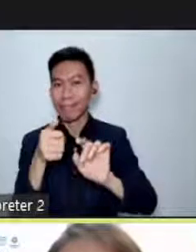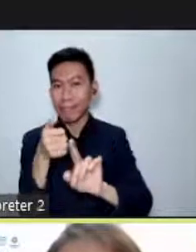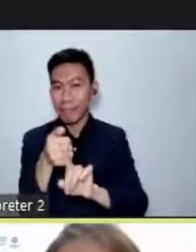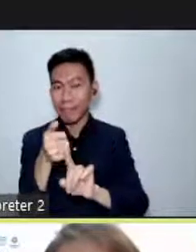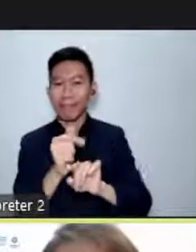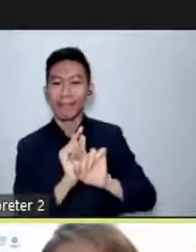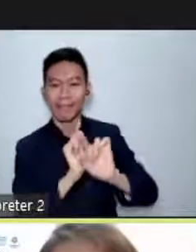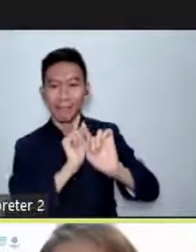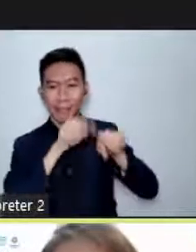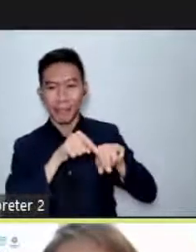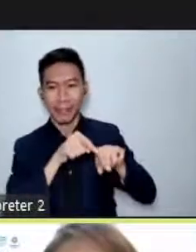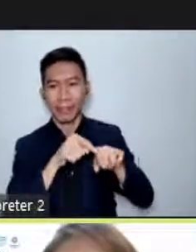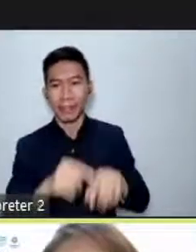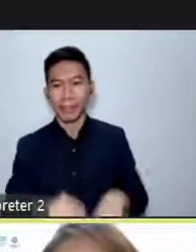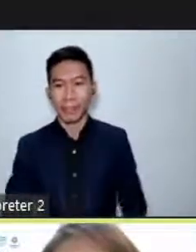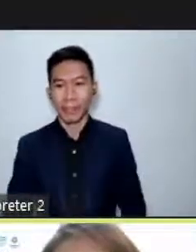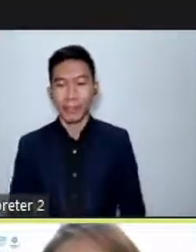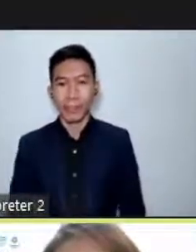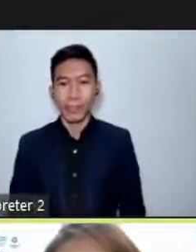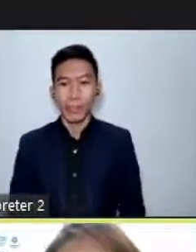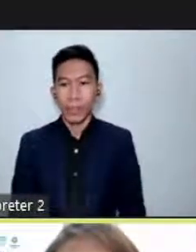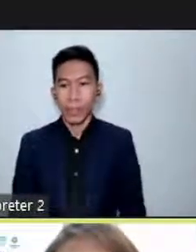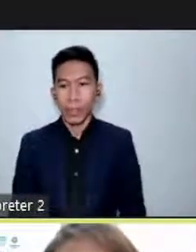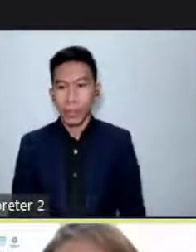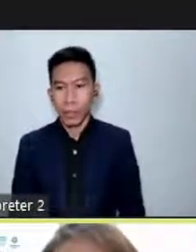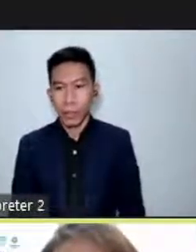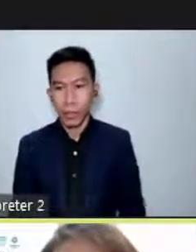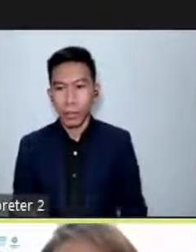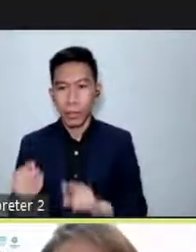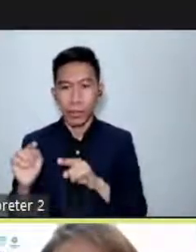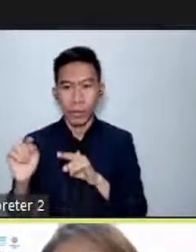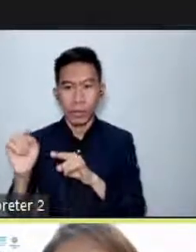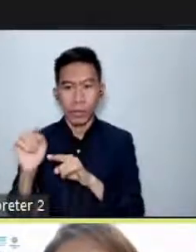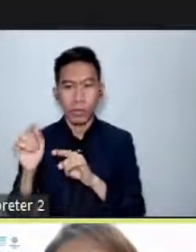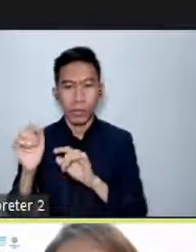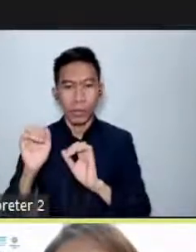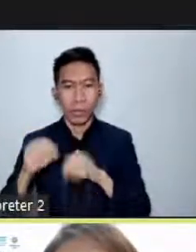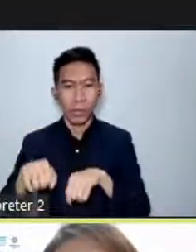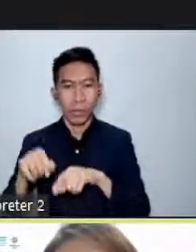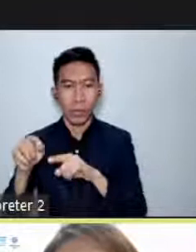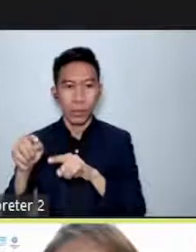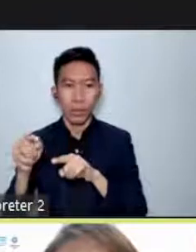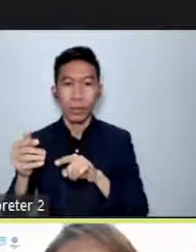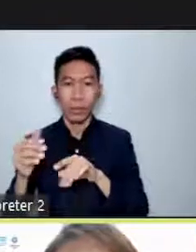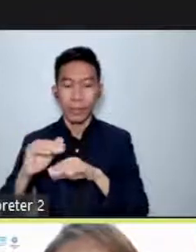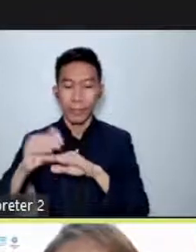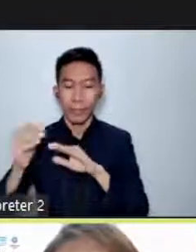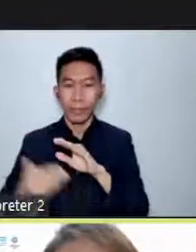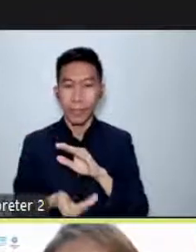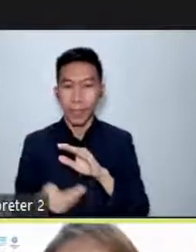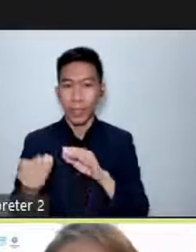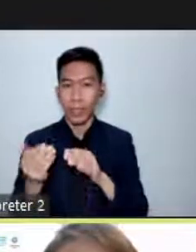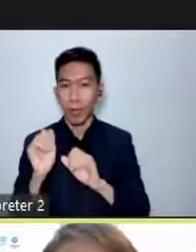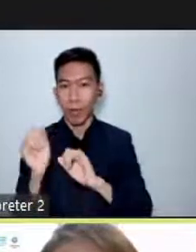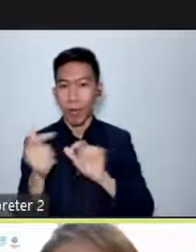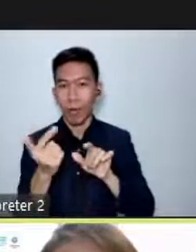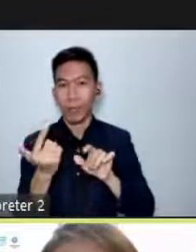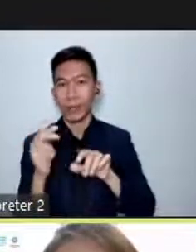inaanyayahan po namin ang lahat ng attendees na pumunta po muli sa menti.com at gamitin ng code na